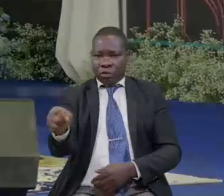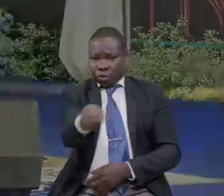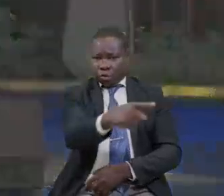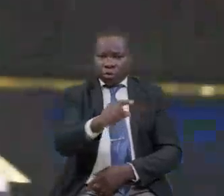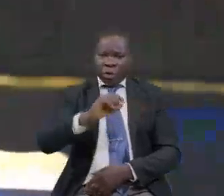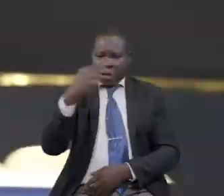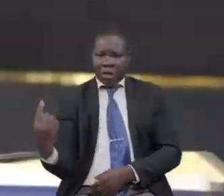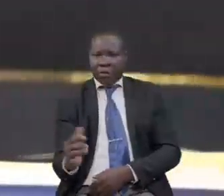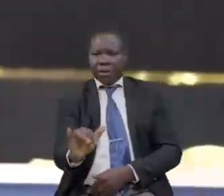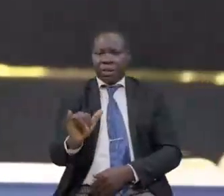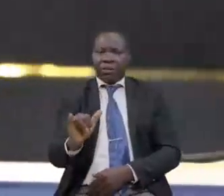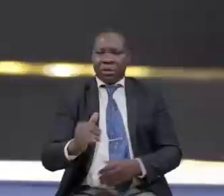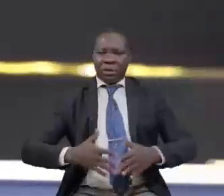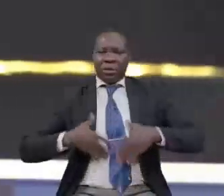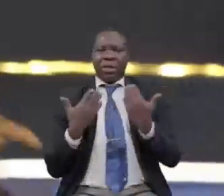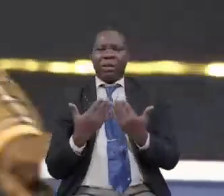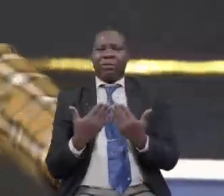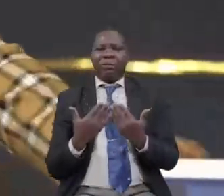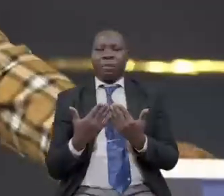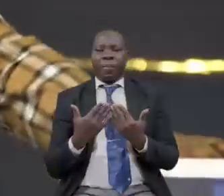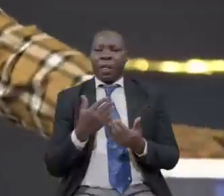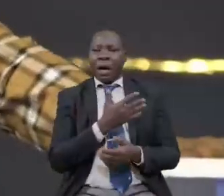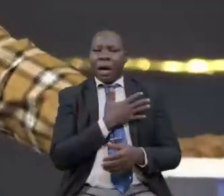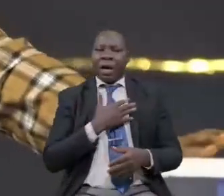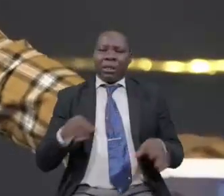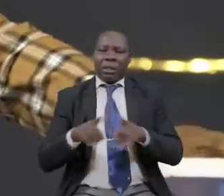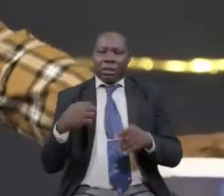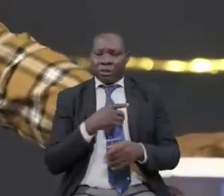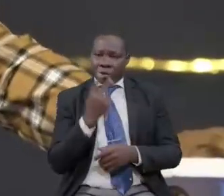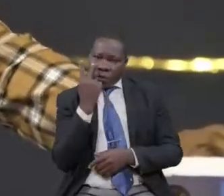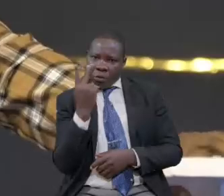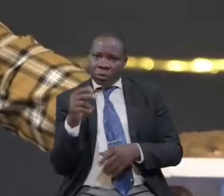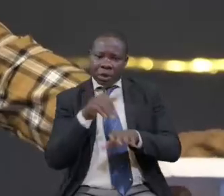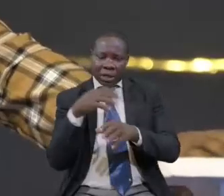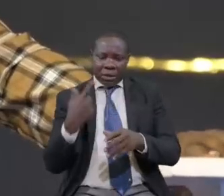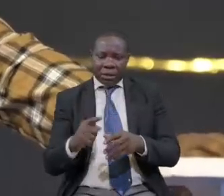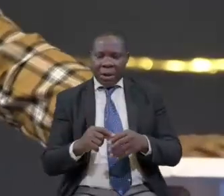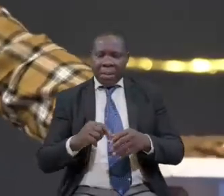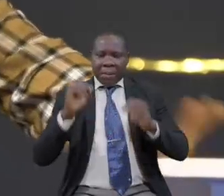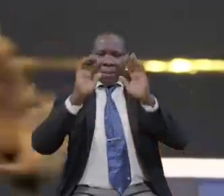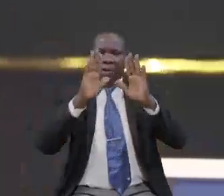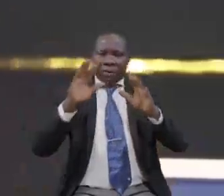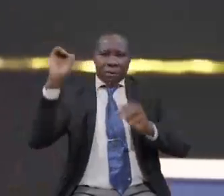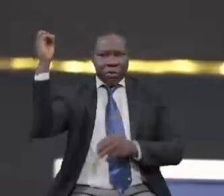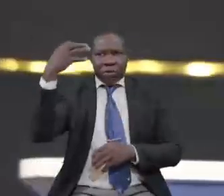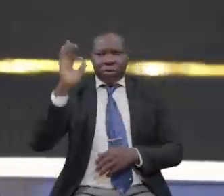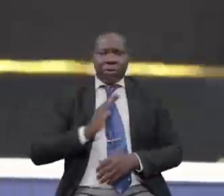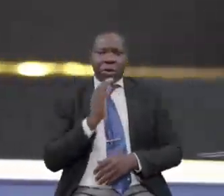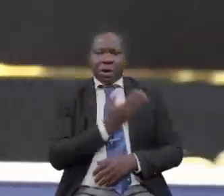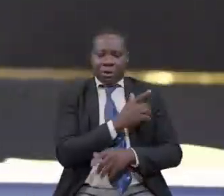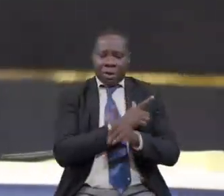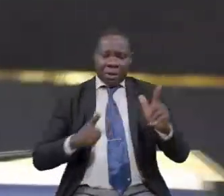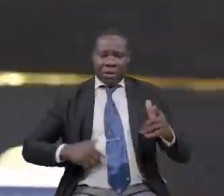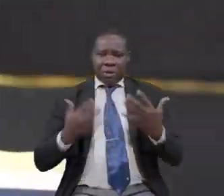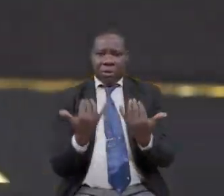everlasting life. And as we look at the marvelous grace of our Lord tonight, we're looking at